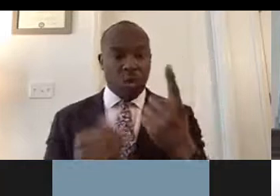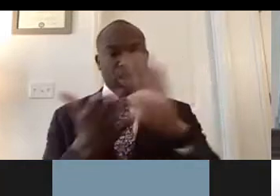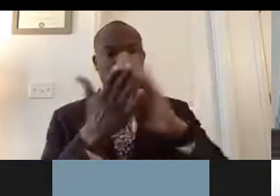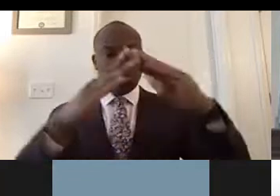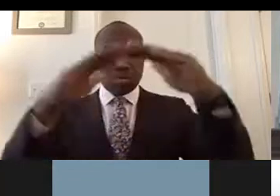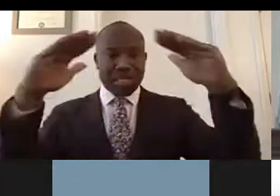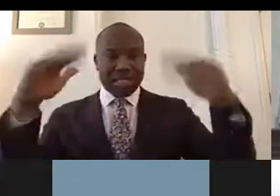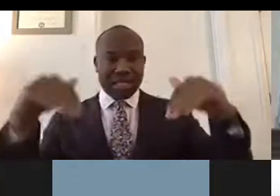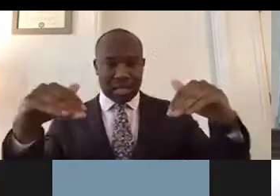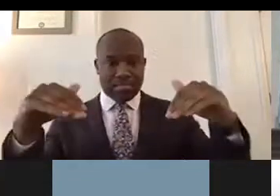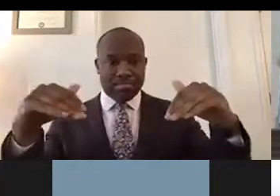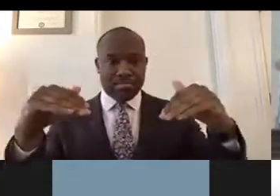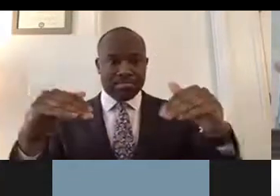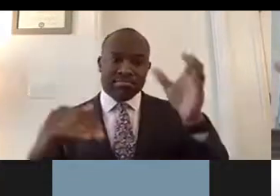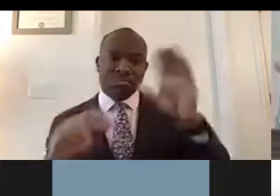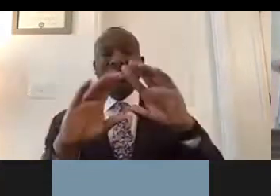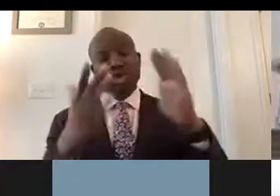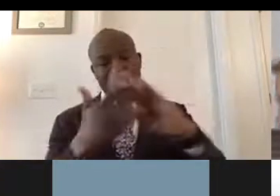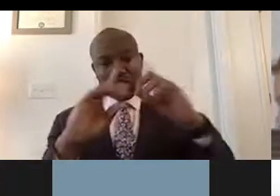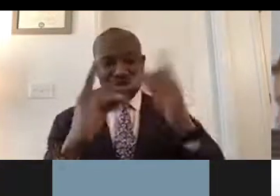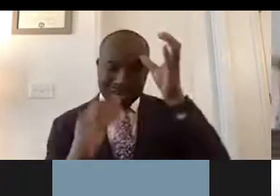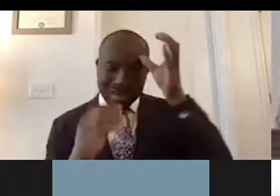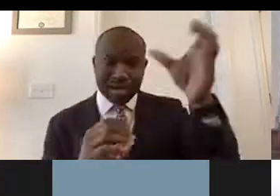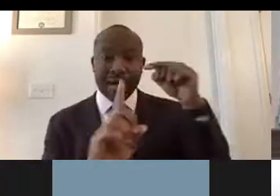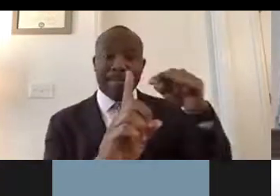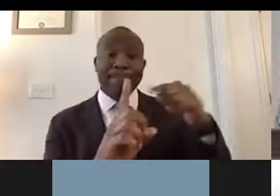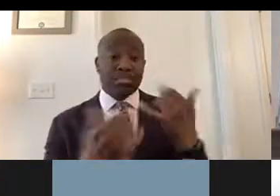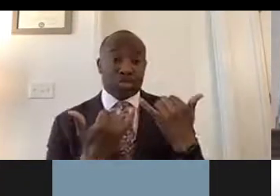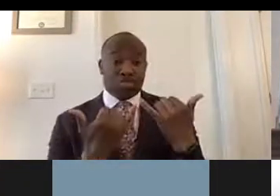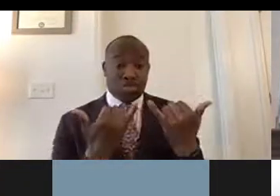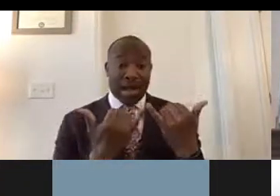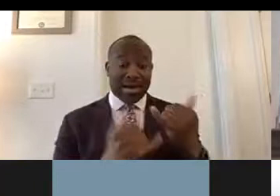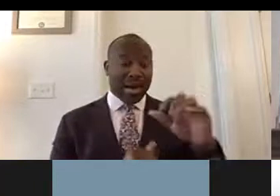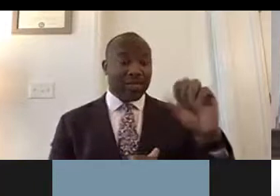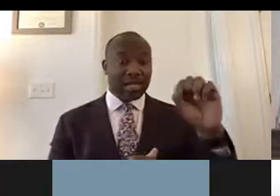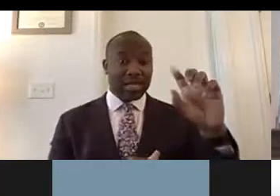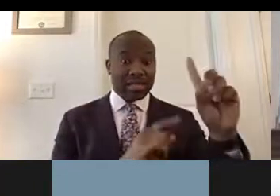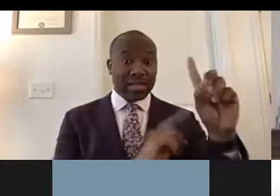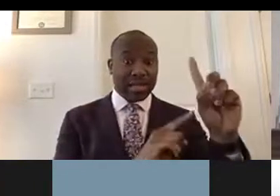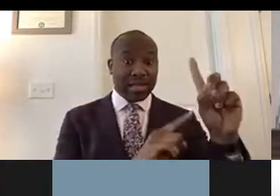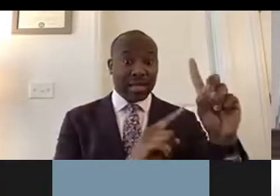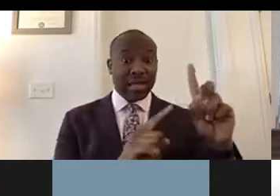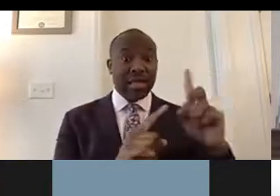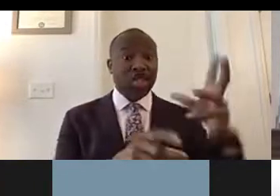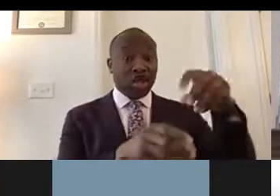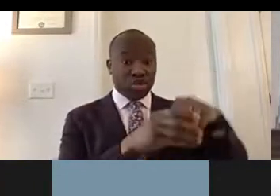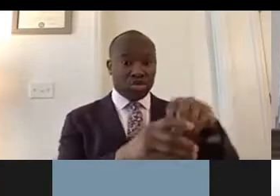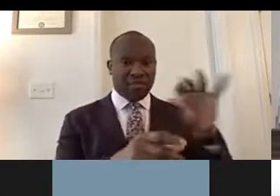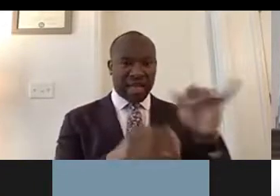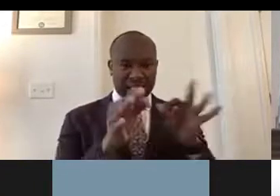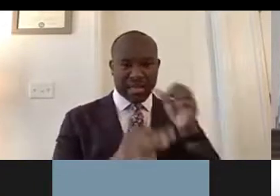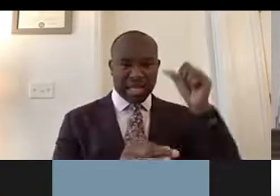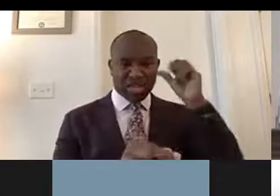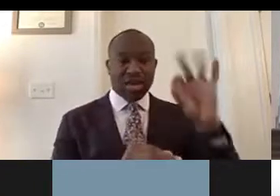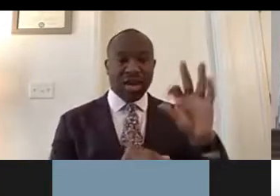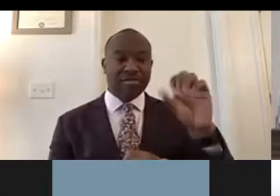Special School District, one school system, one school district concept. Currently, the